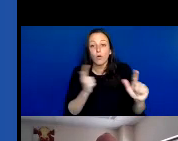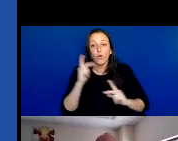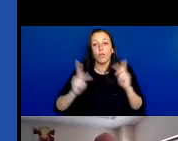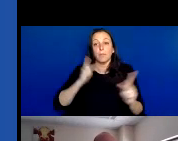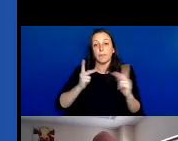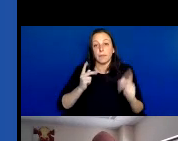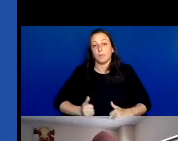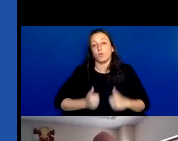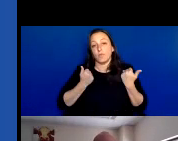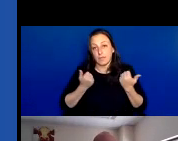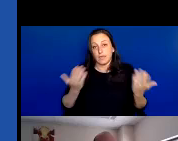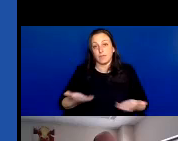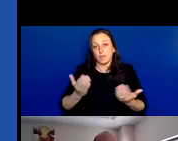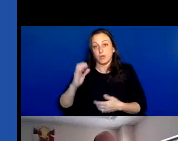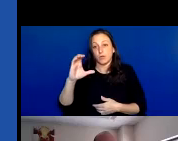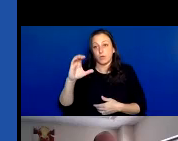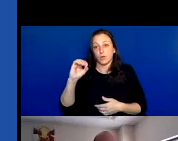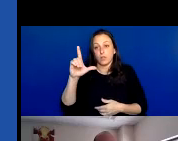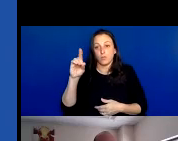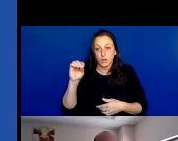right decision for themselves and their family.